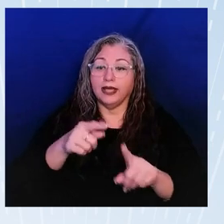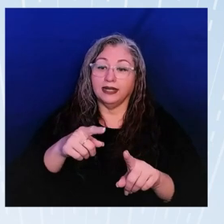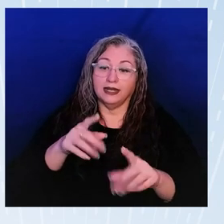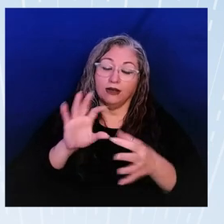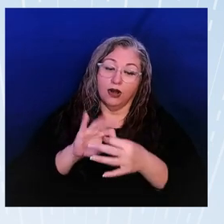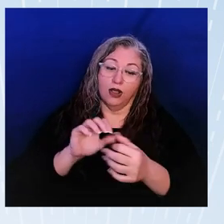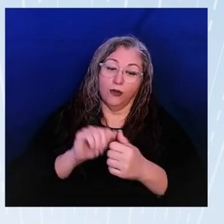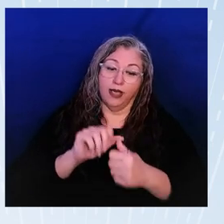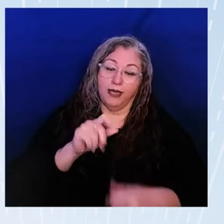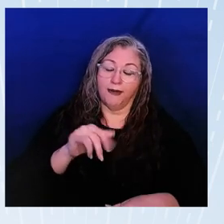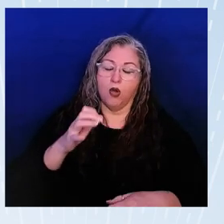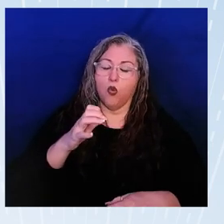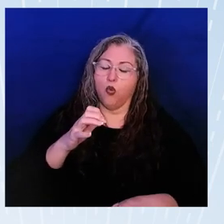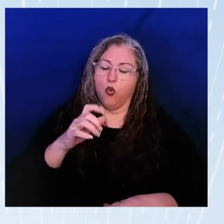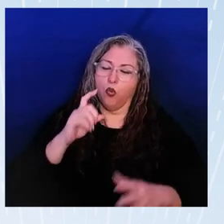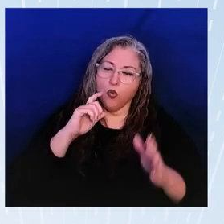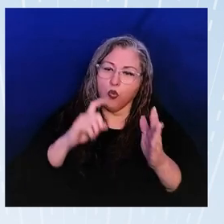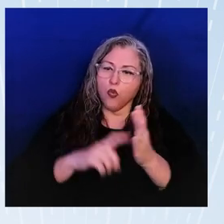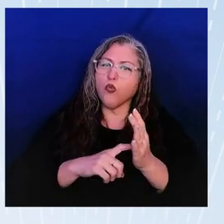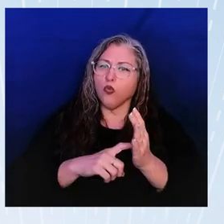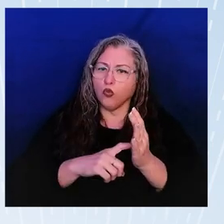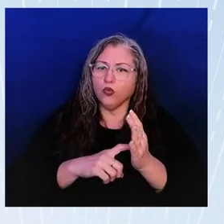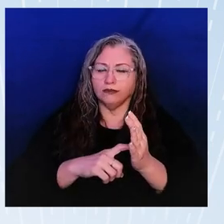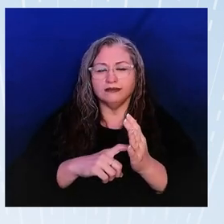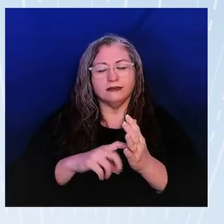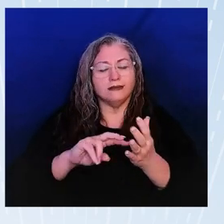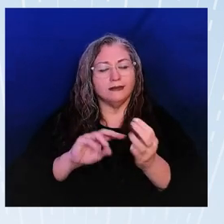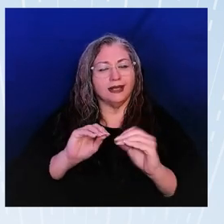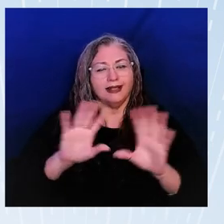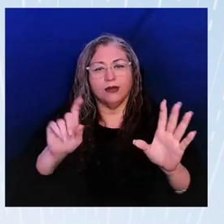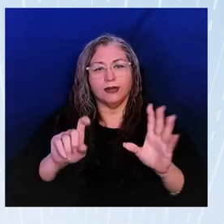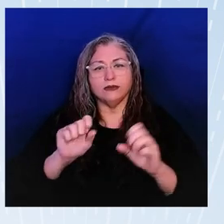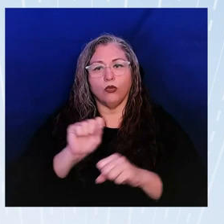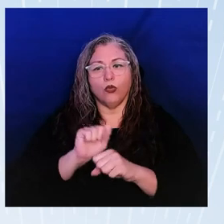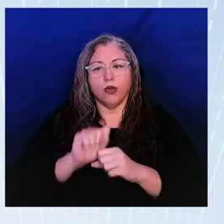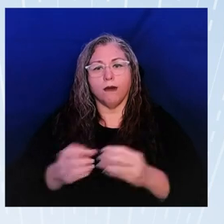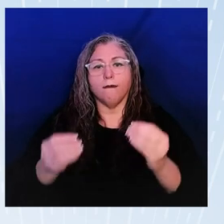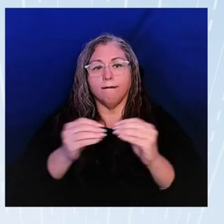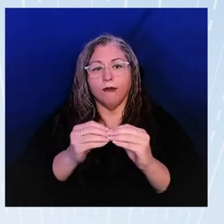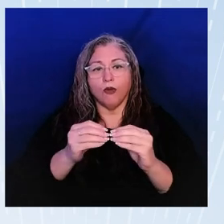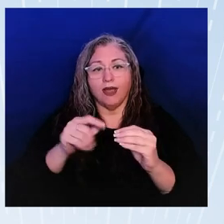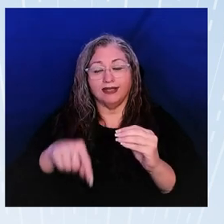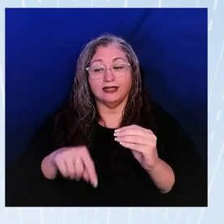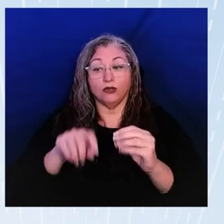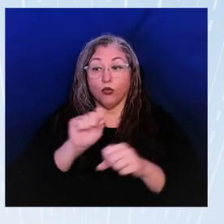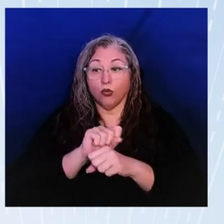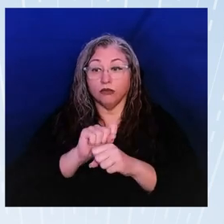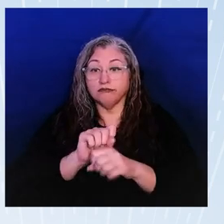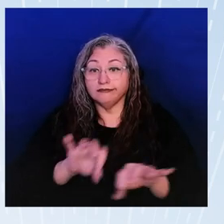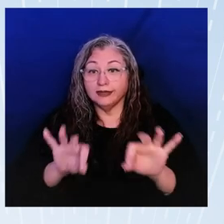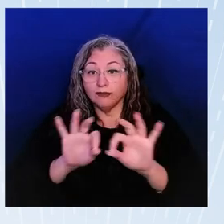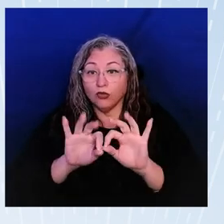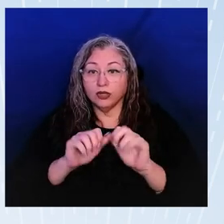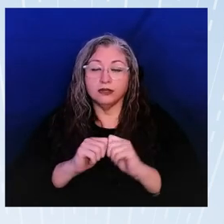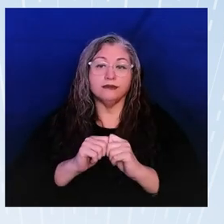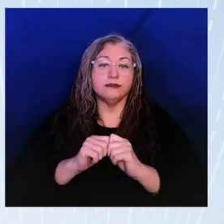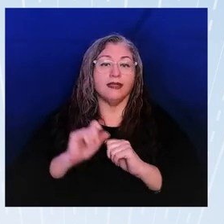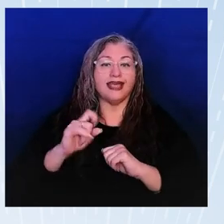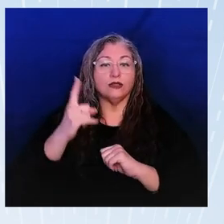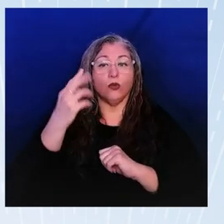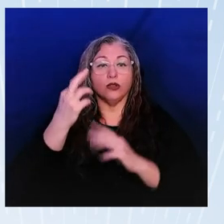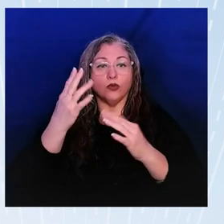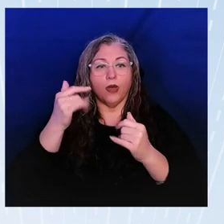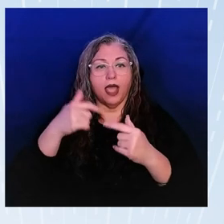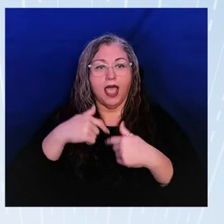So it is clear we have more work to do and that this is really important work. That's one of the reasons why I've made